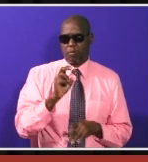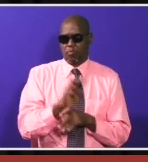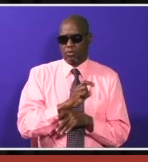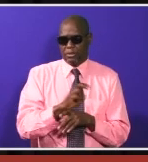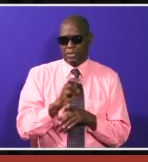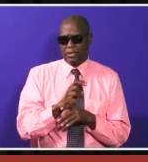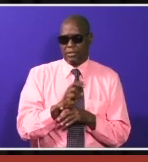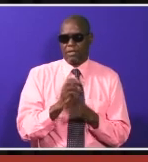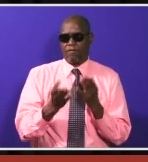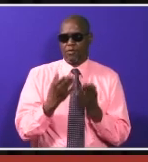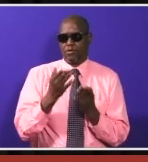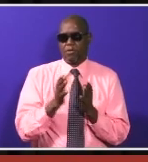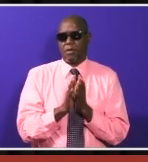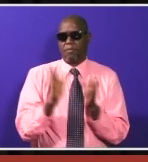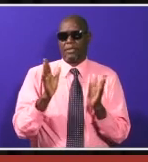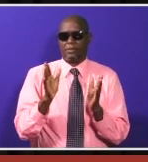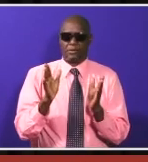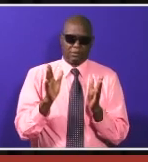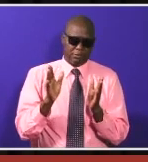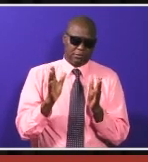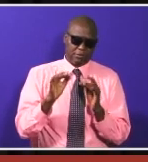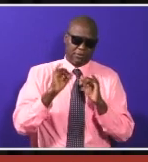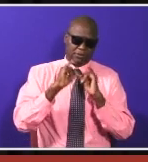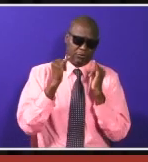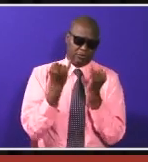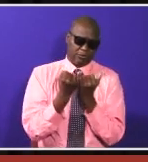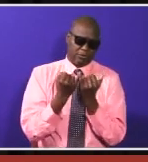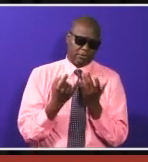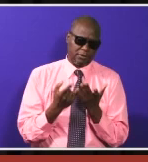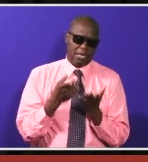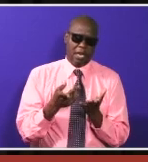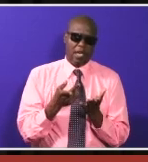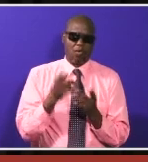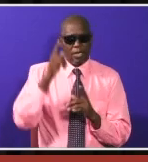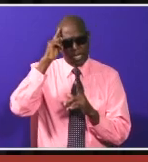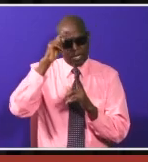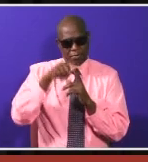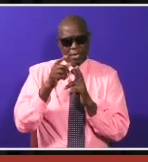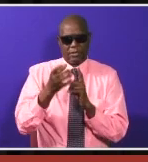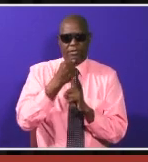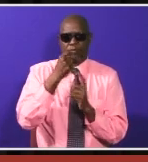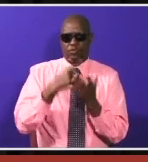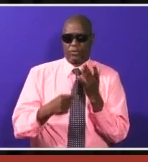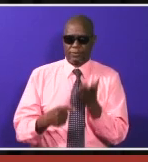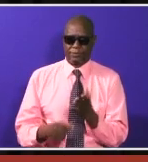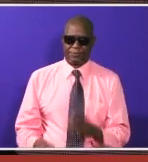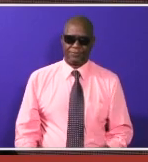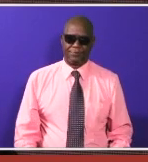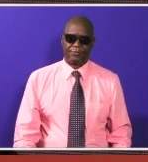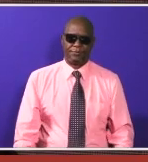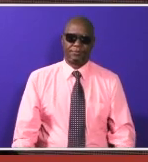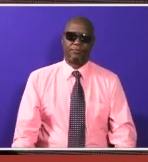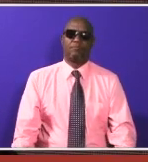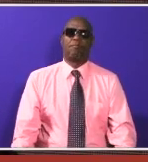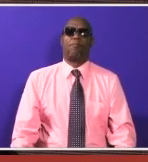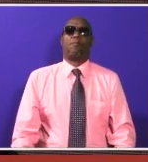institution located in several counties. Yes. I mean, what does SRC seek to achieve during such visits? As